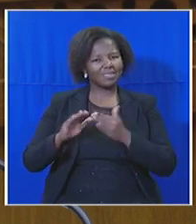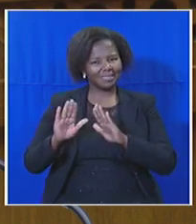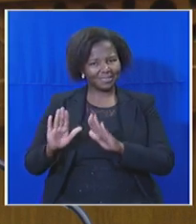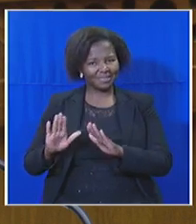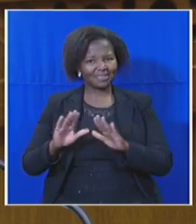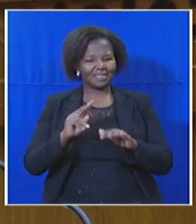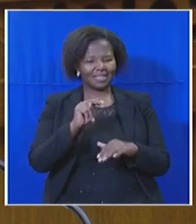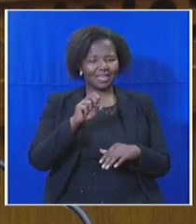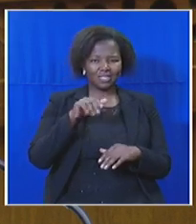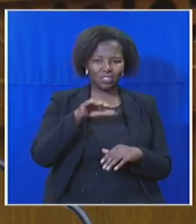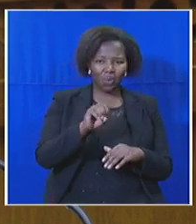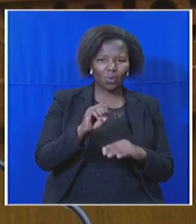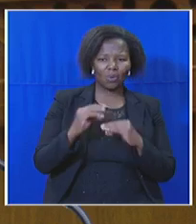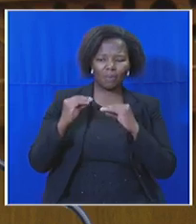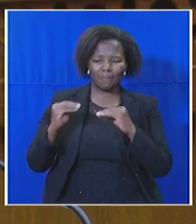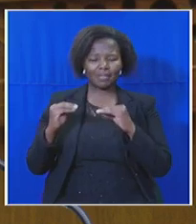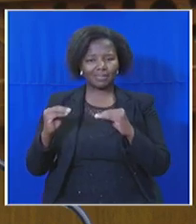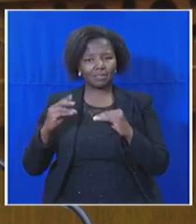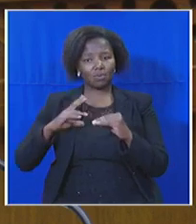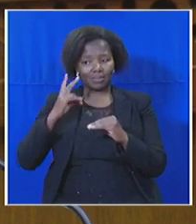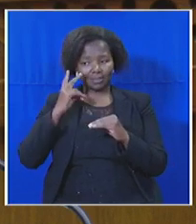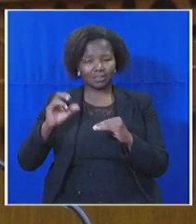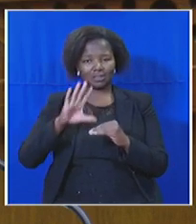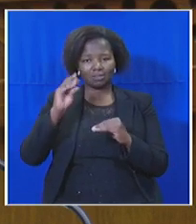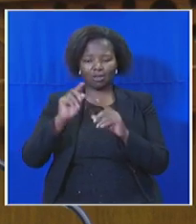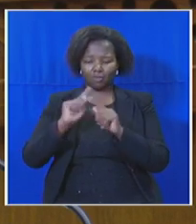social transformation of our democratic state.